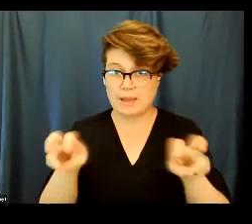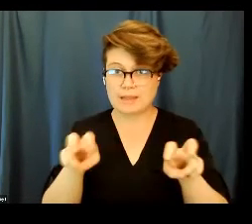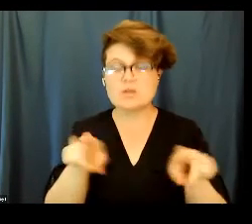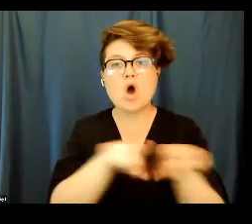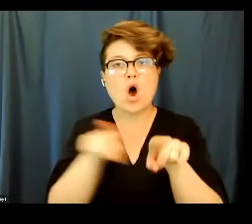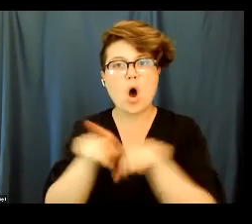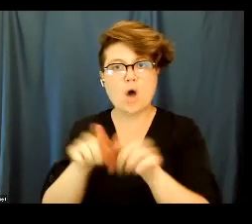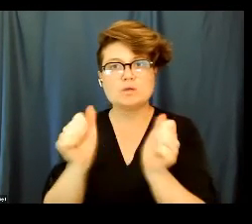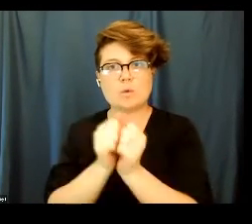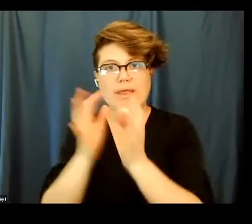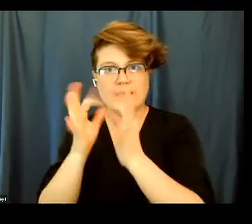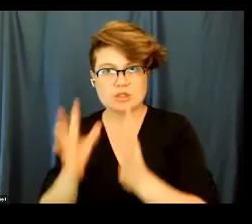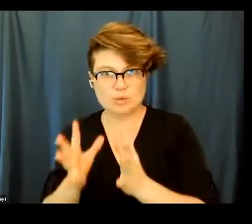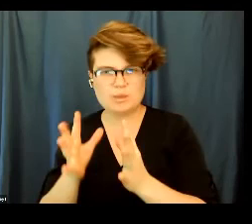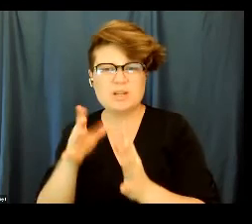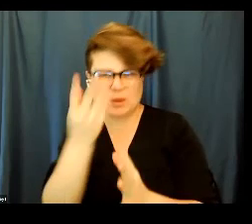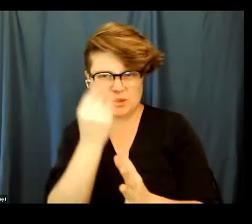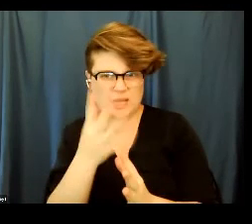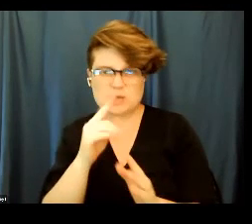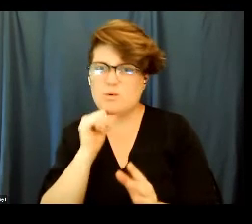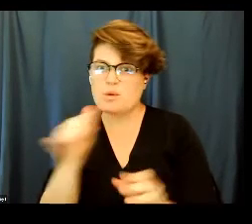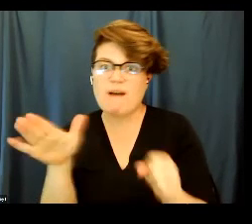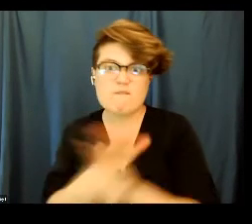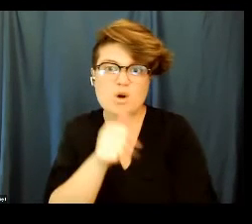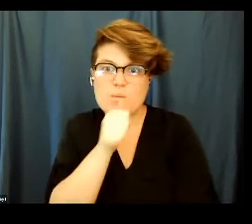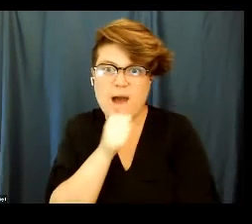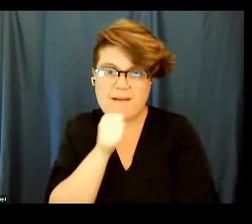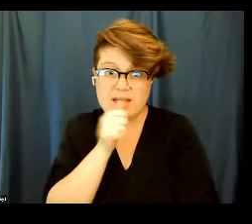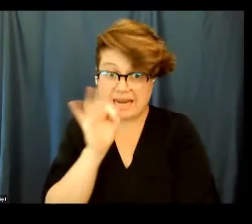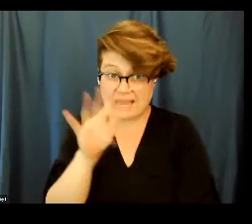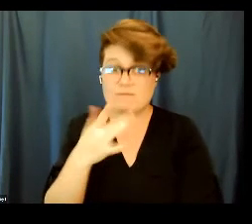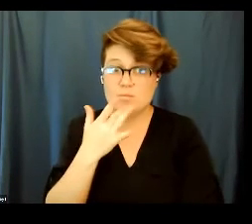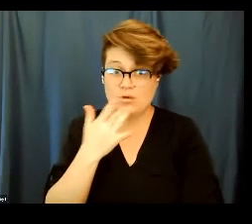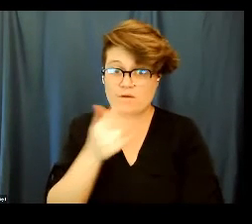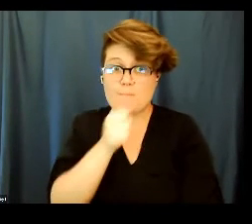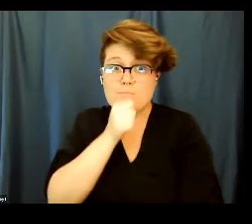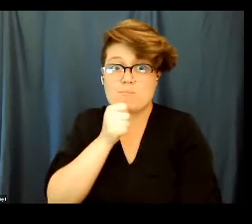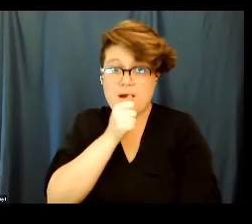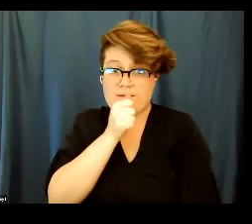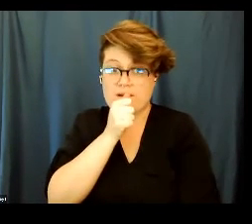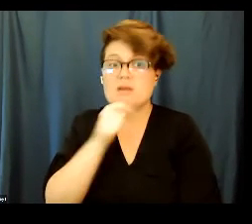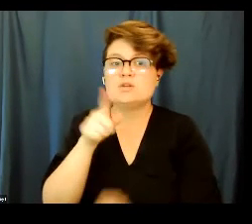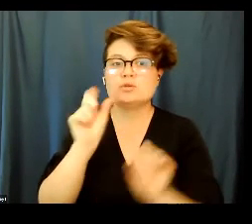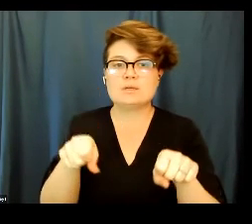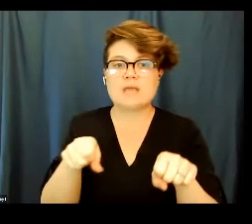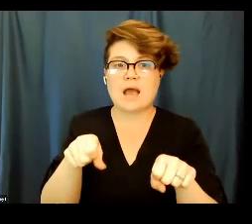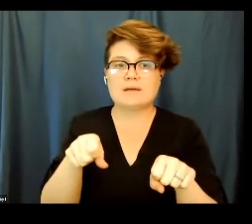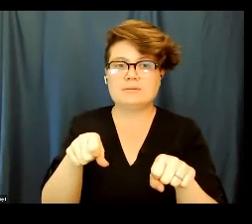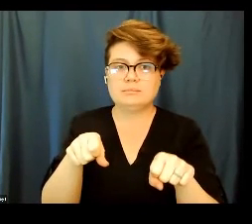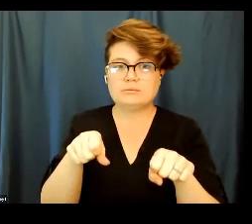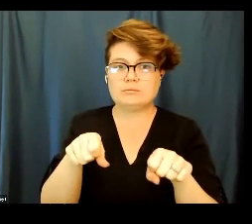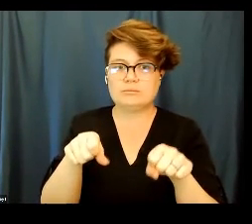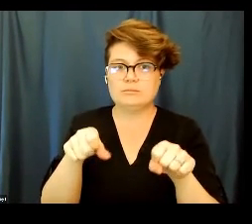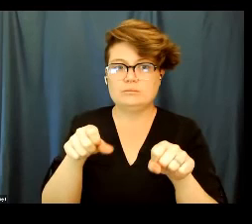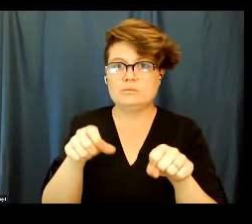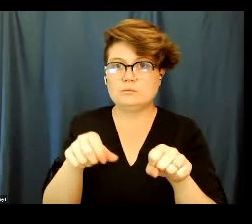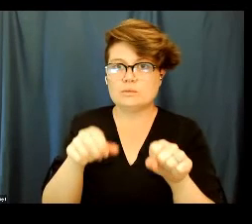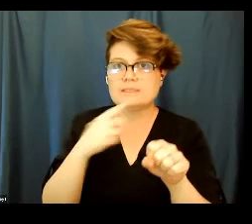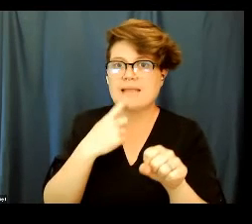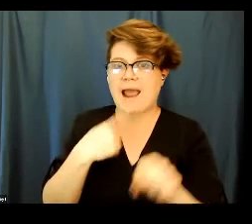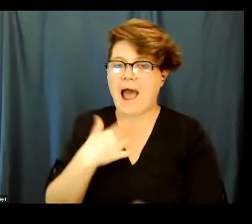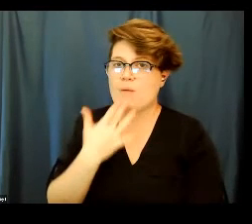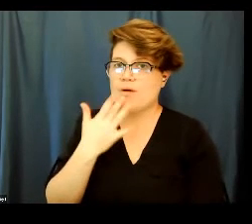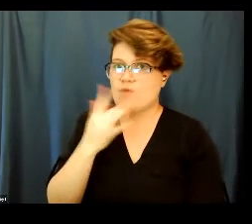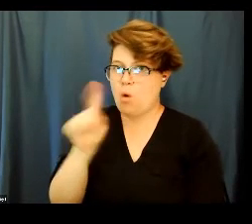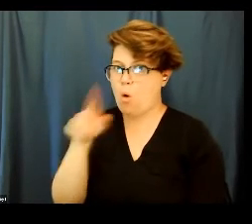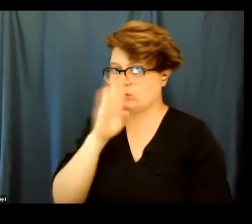won't be totally private. If you want a private conversation with Lachey, you can always message the panelists and just say, I want to talk to Lachey, and then she